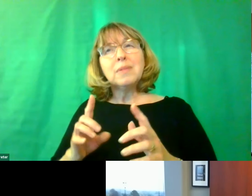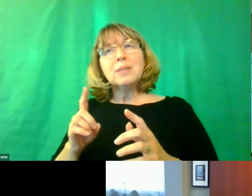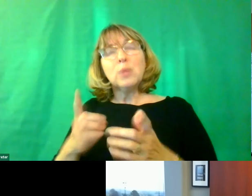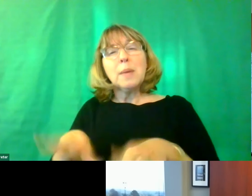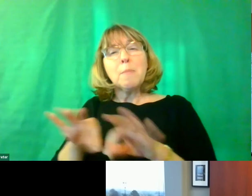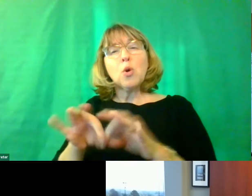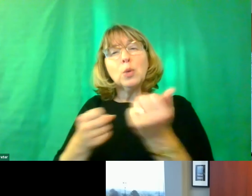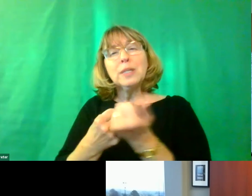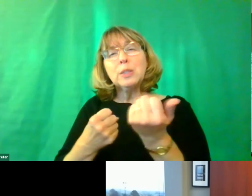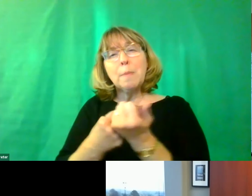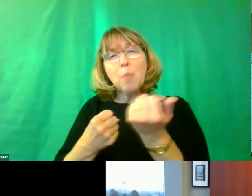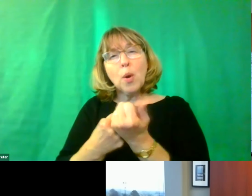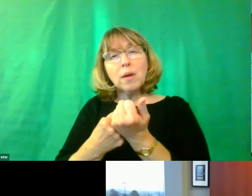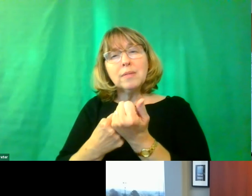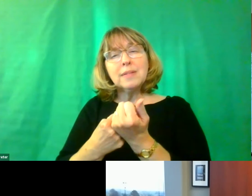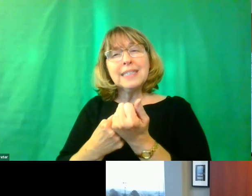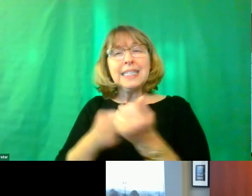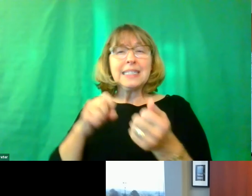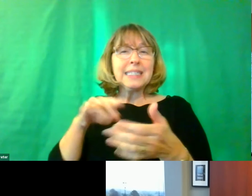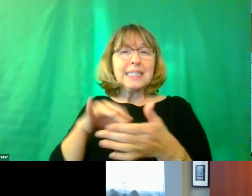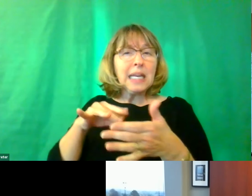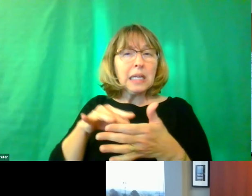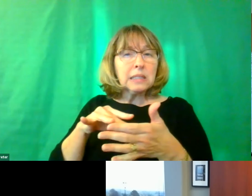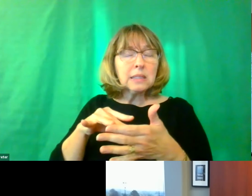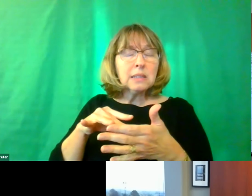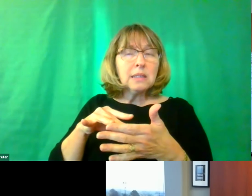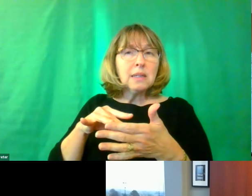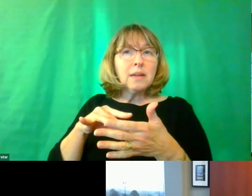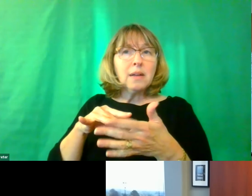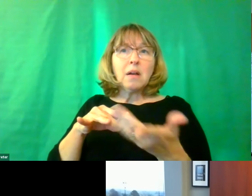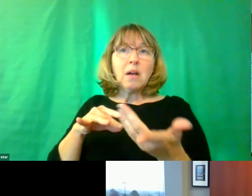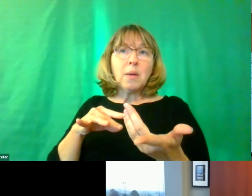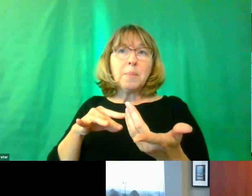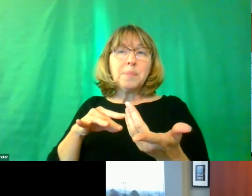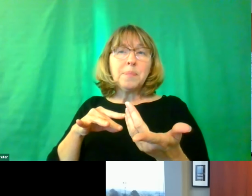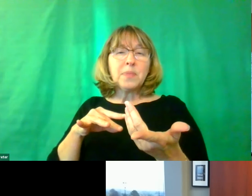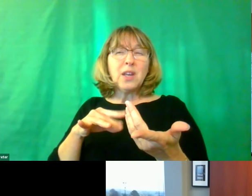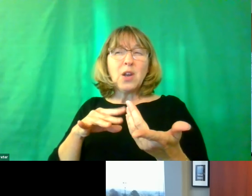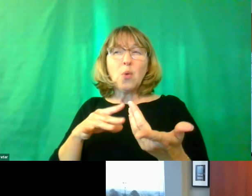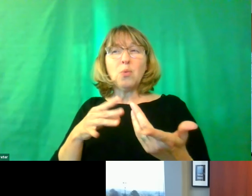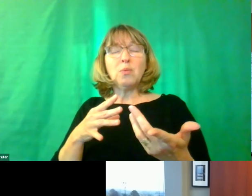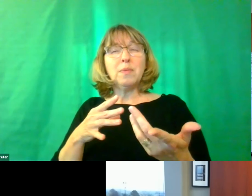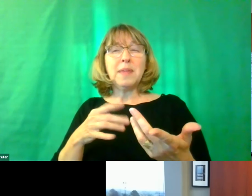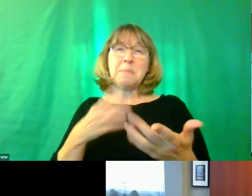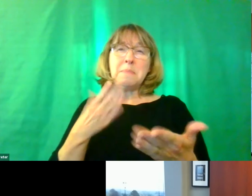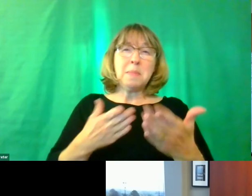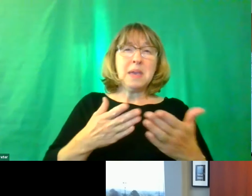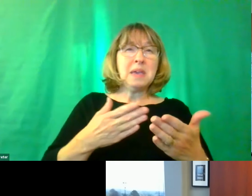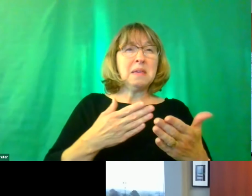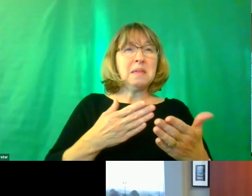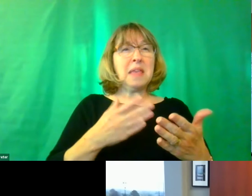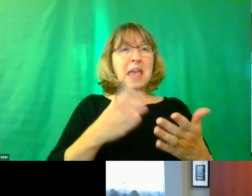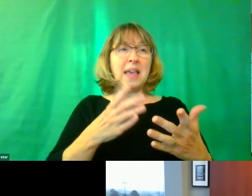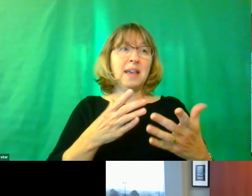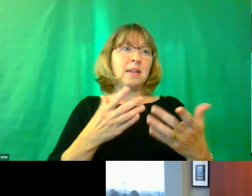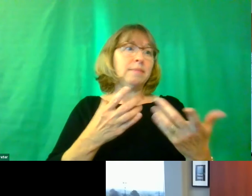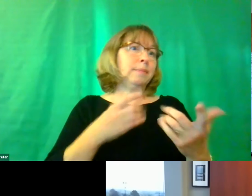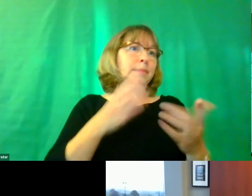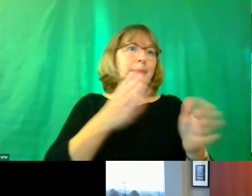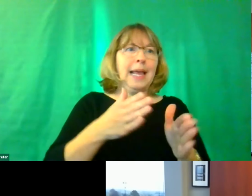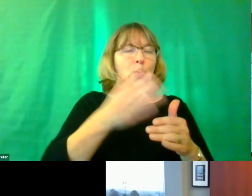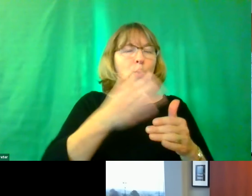that typically are going to end after 5 years, to be able to go longer and longer with these cohorts so that we can begin